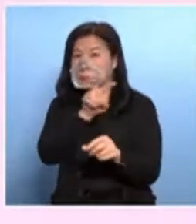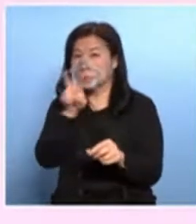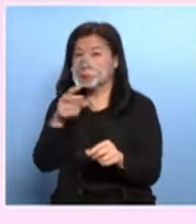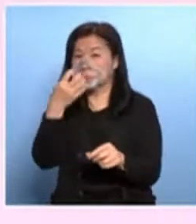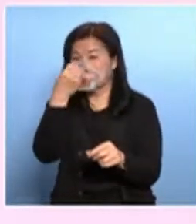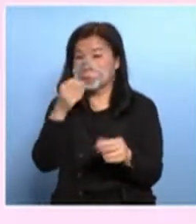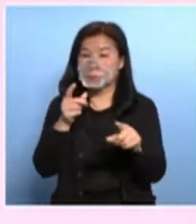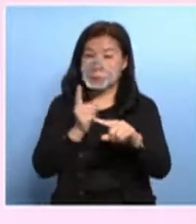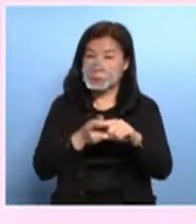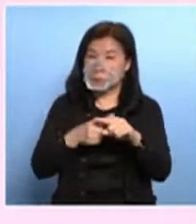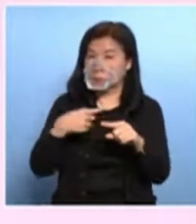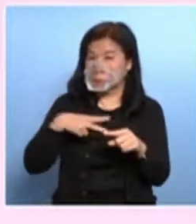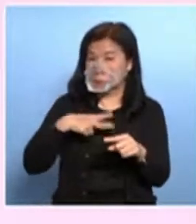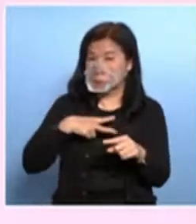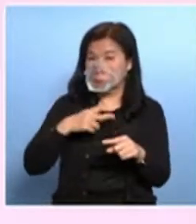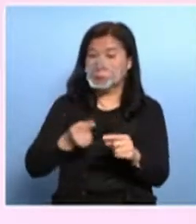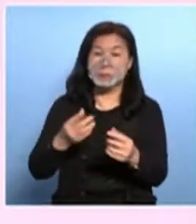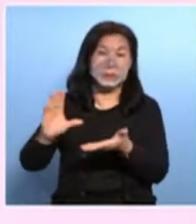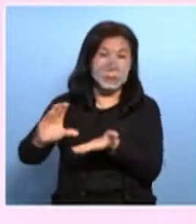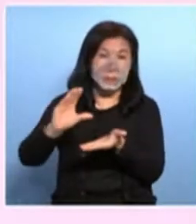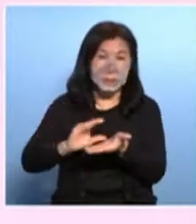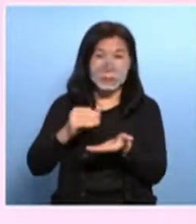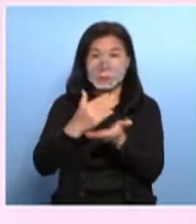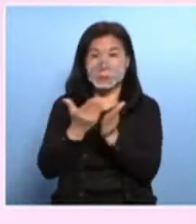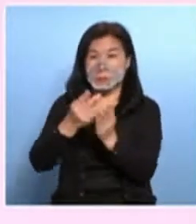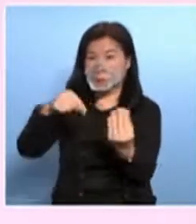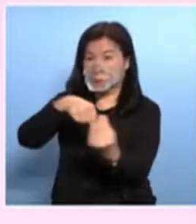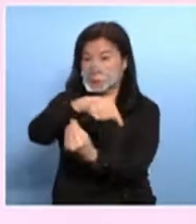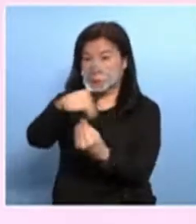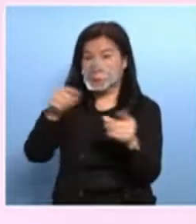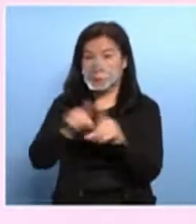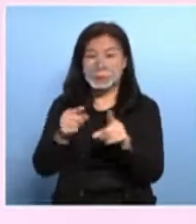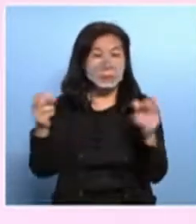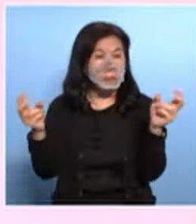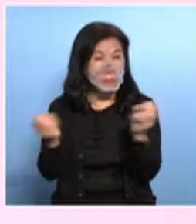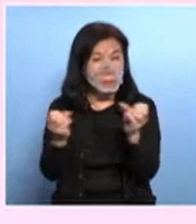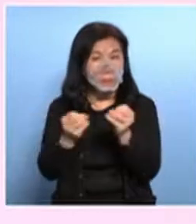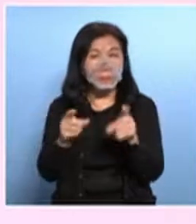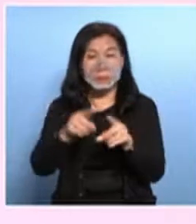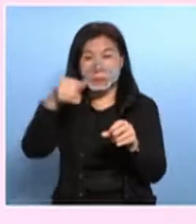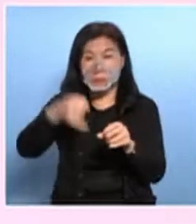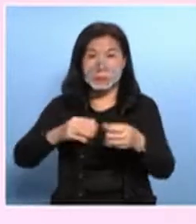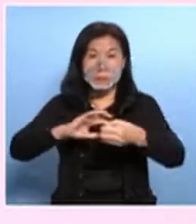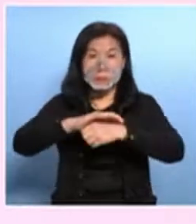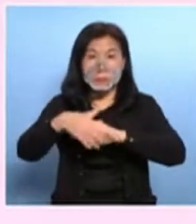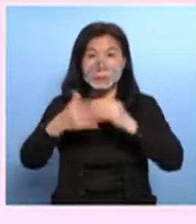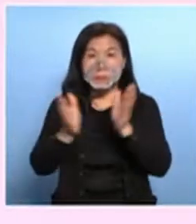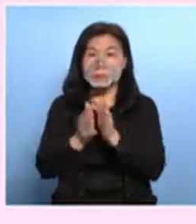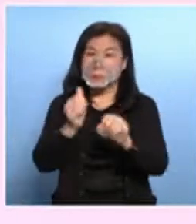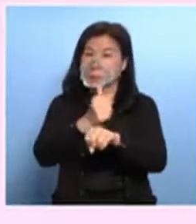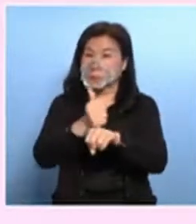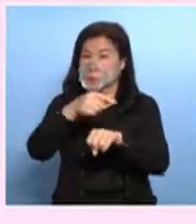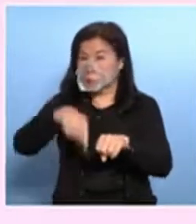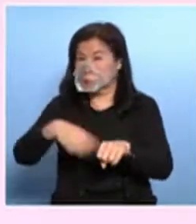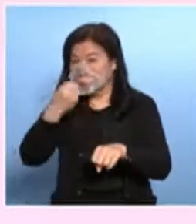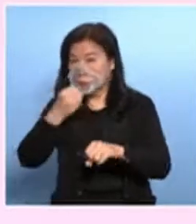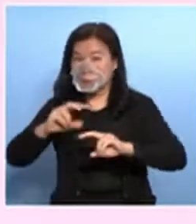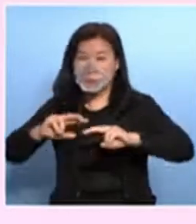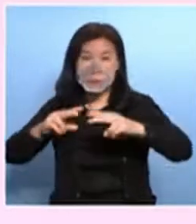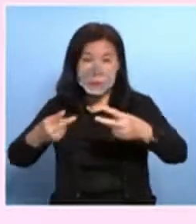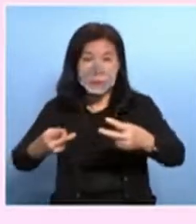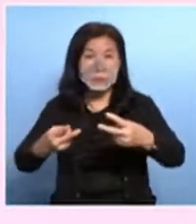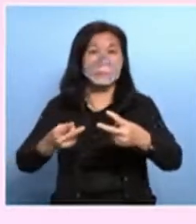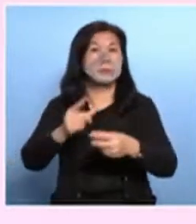to attend the summit to learn about the unique advantages and investment environment of Hong Kong and to jointly explore global